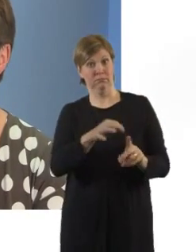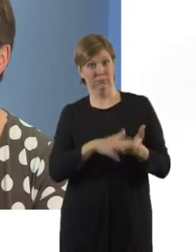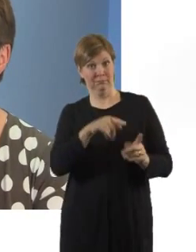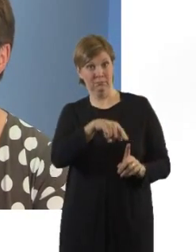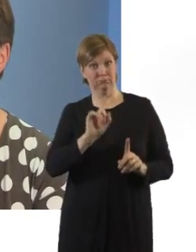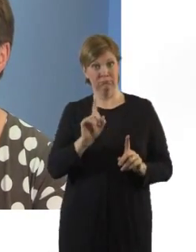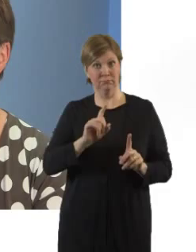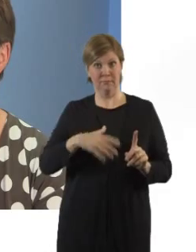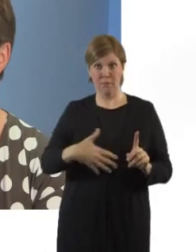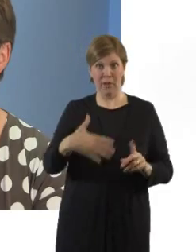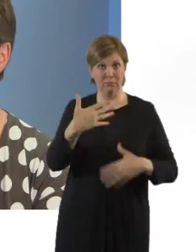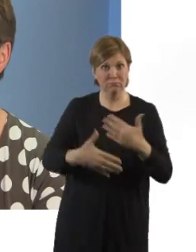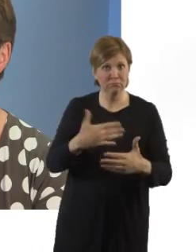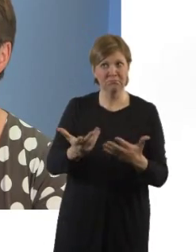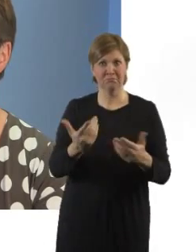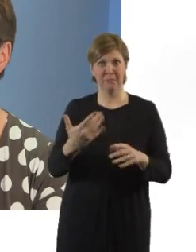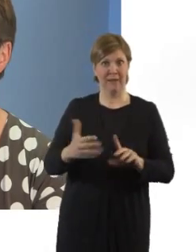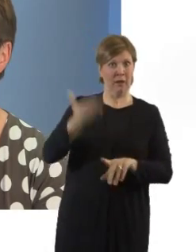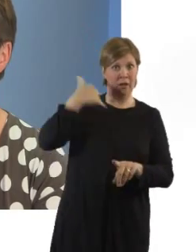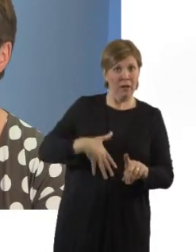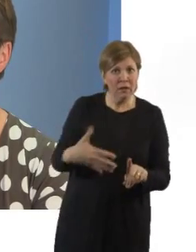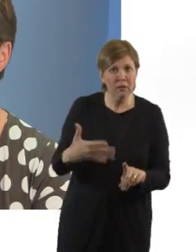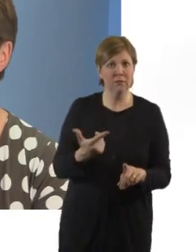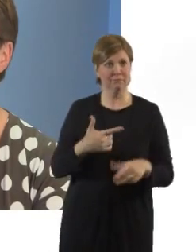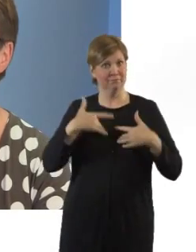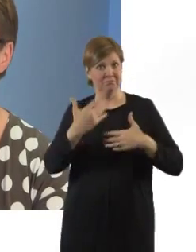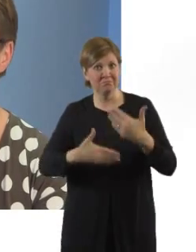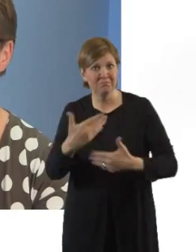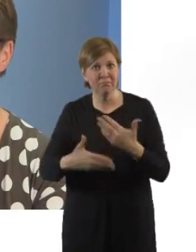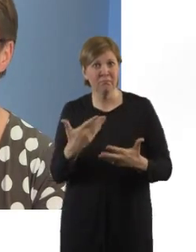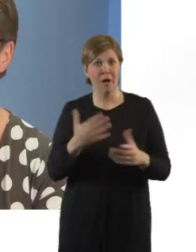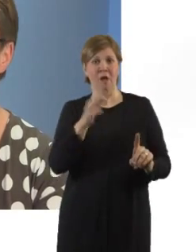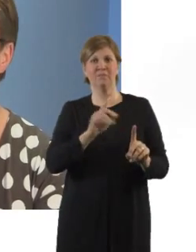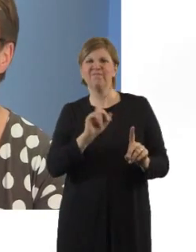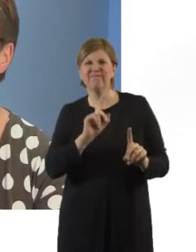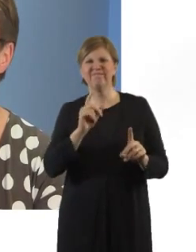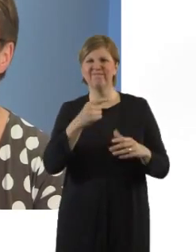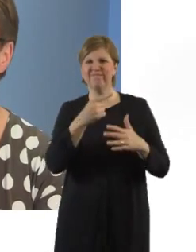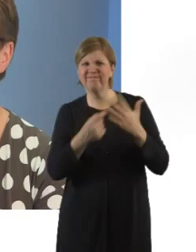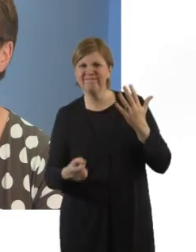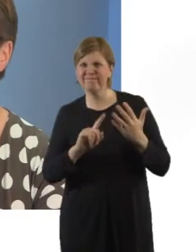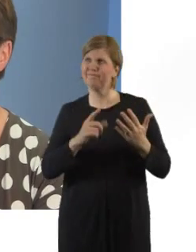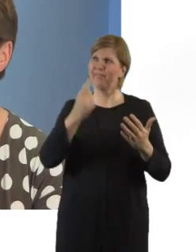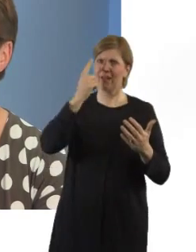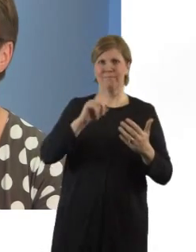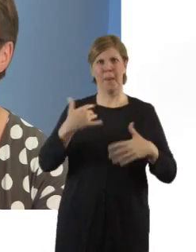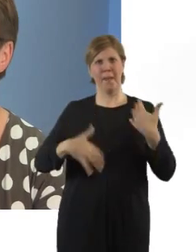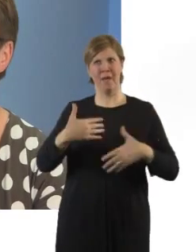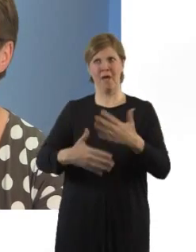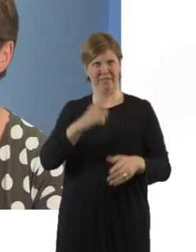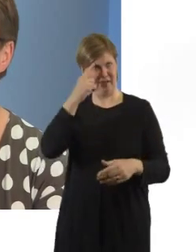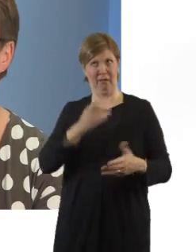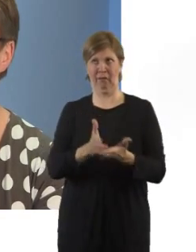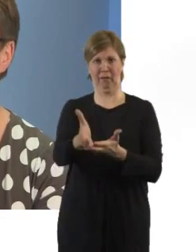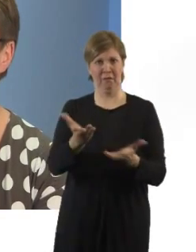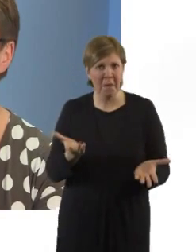The midwife she speaks to will ask her some questions about her pregnancy, any previous pregnancies, how she's feeling, and will ask her to describe